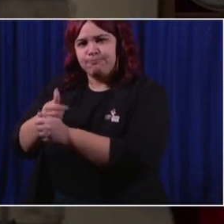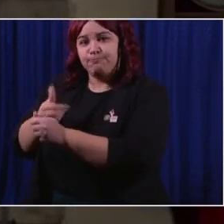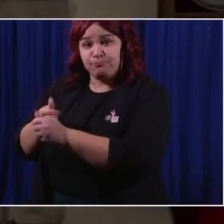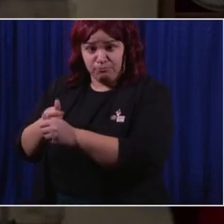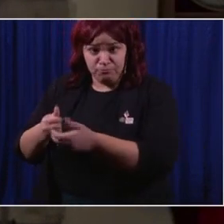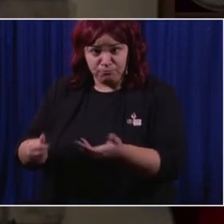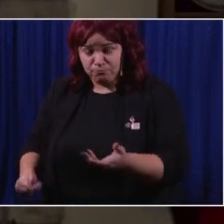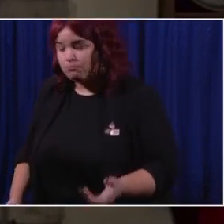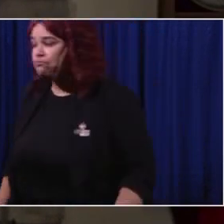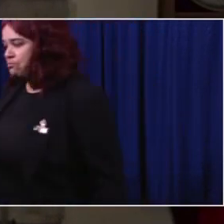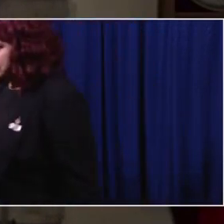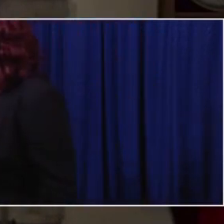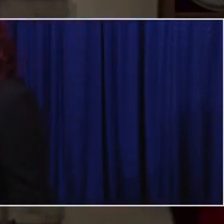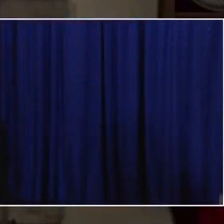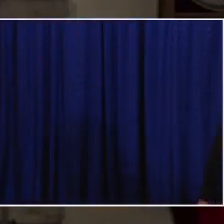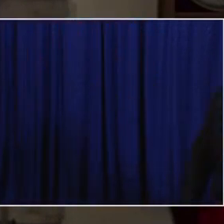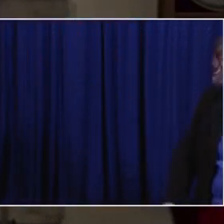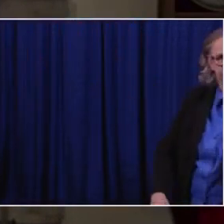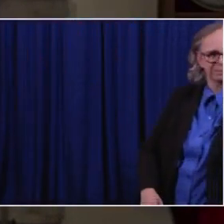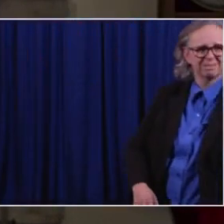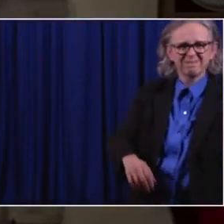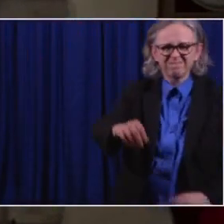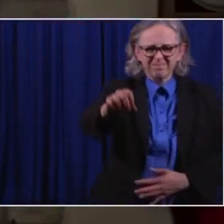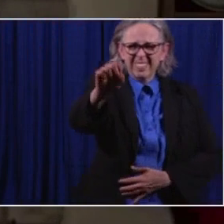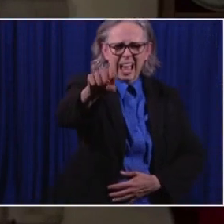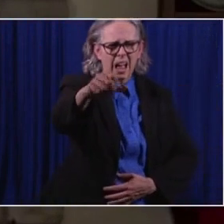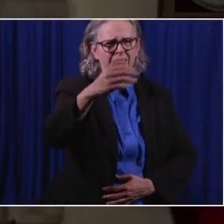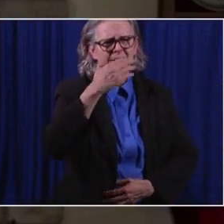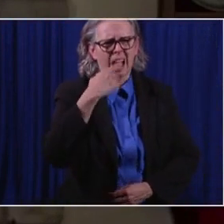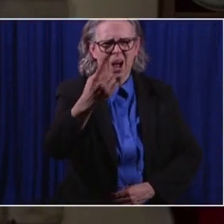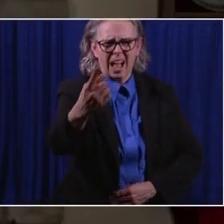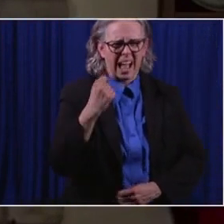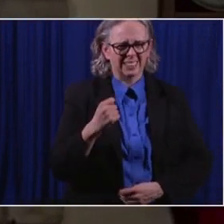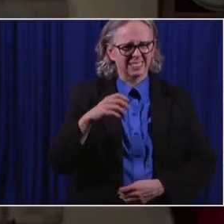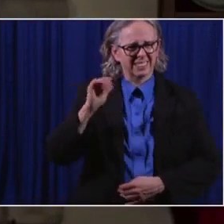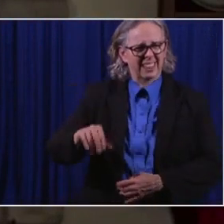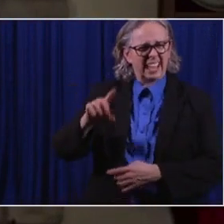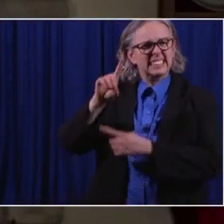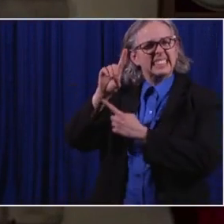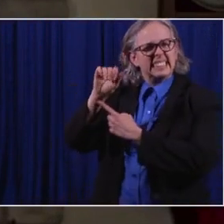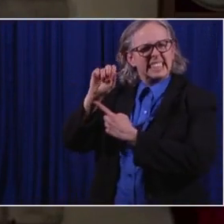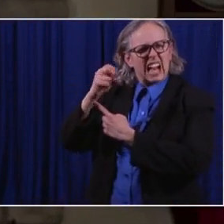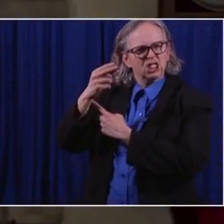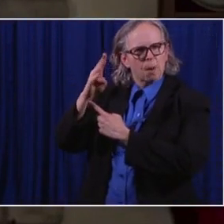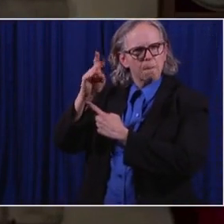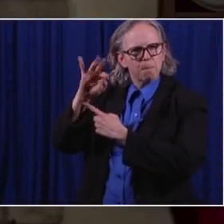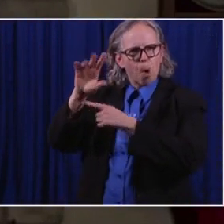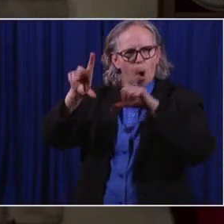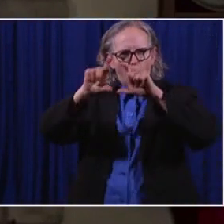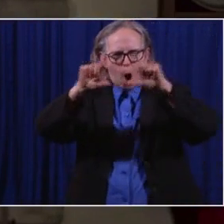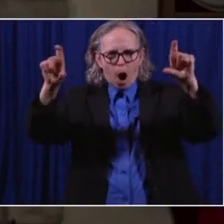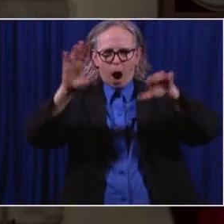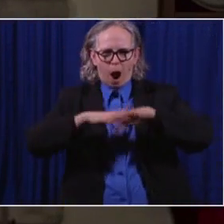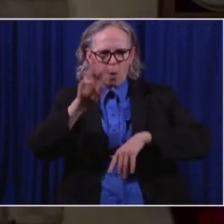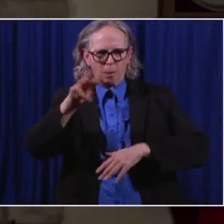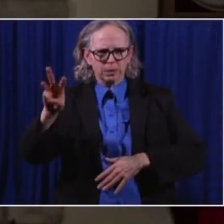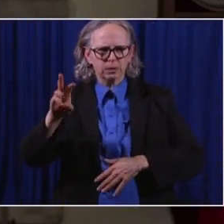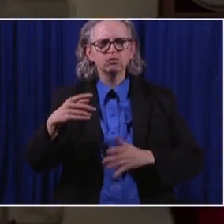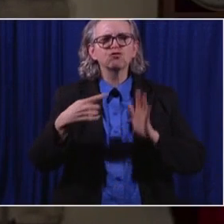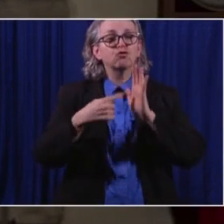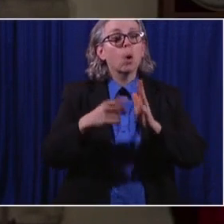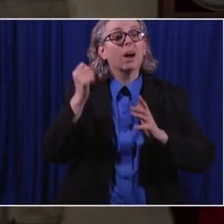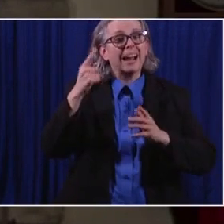asking it, because what you're seeing on the dashboard, it certainly does not reflect, it only reflects what we've got into the system, but it certainly does not reflect